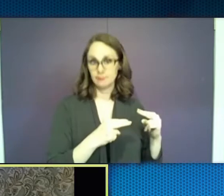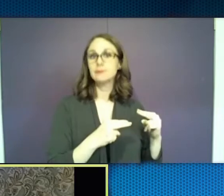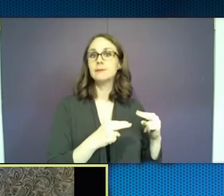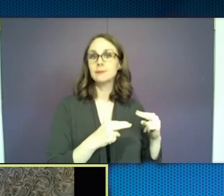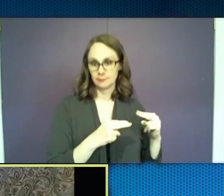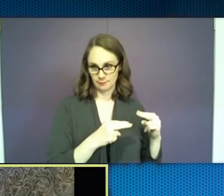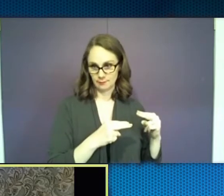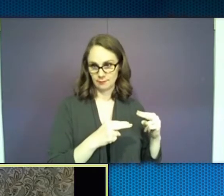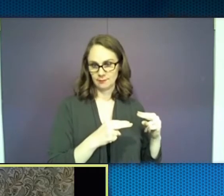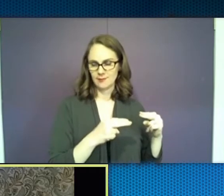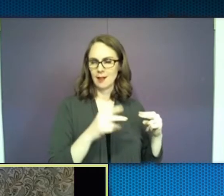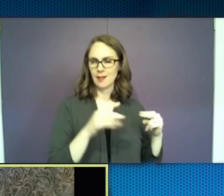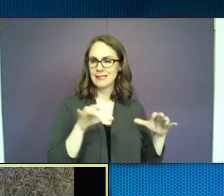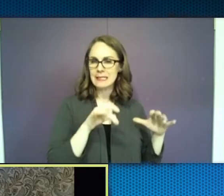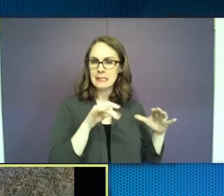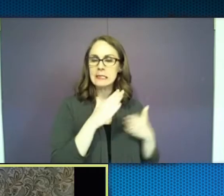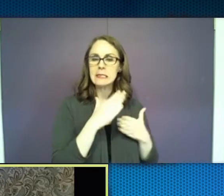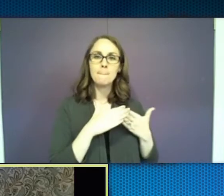they did some